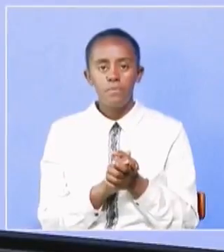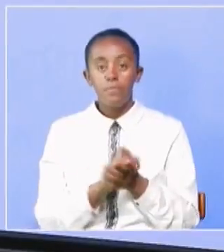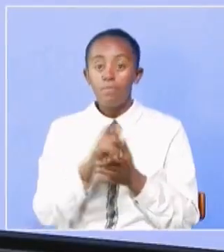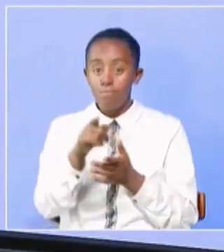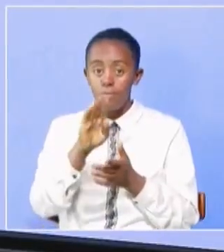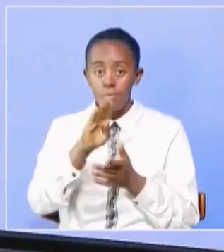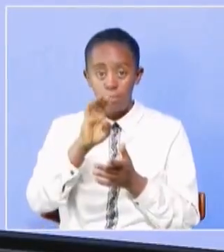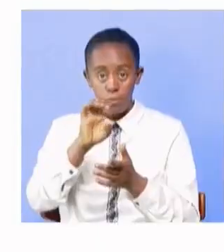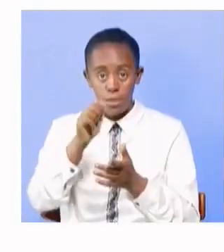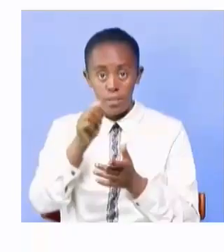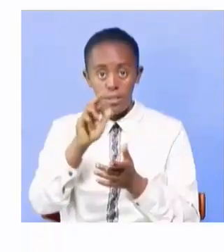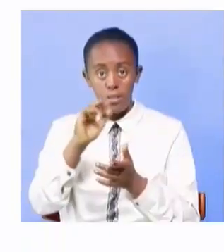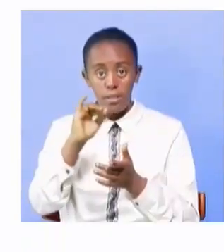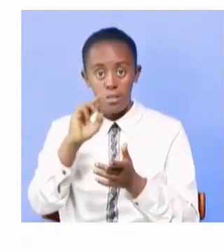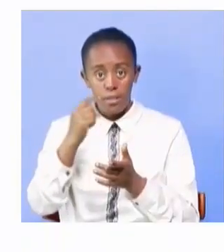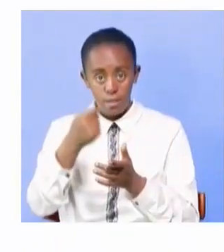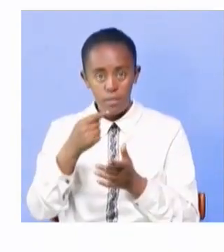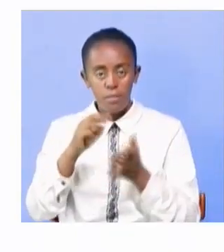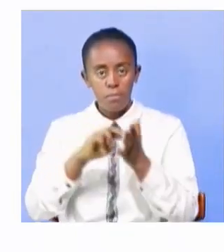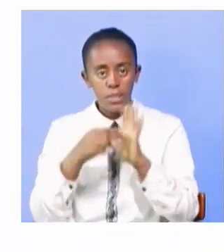Bearing means the direction